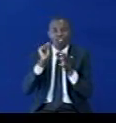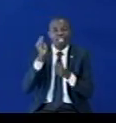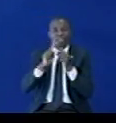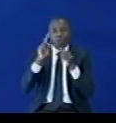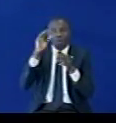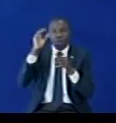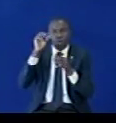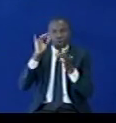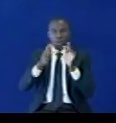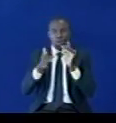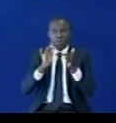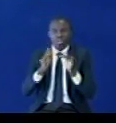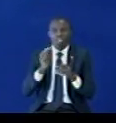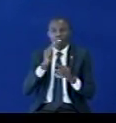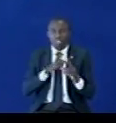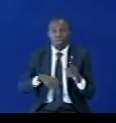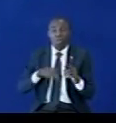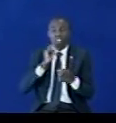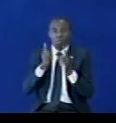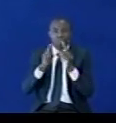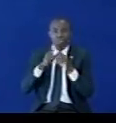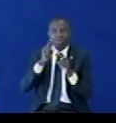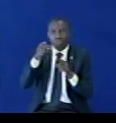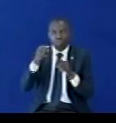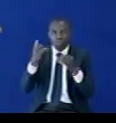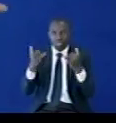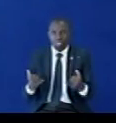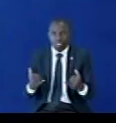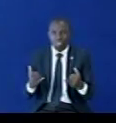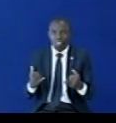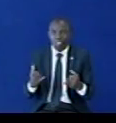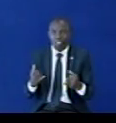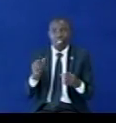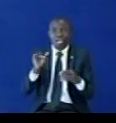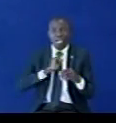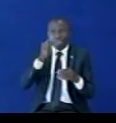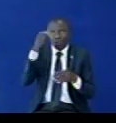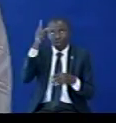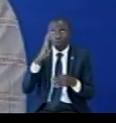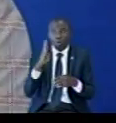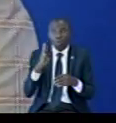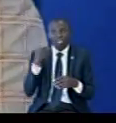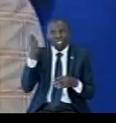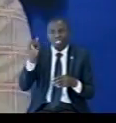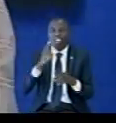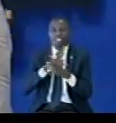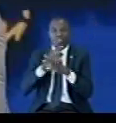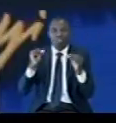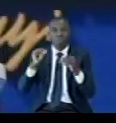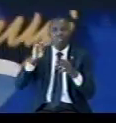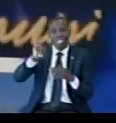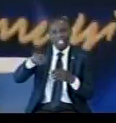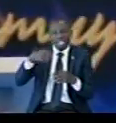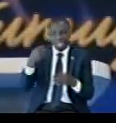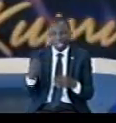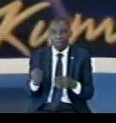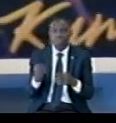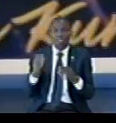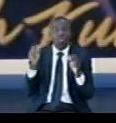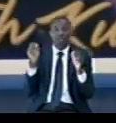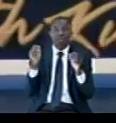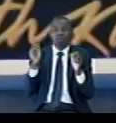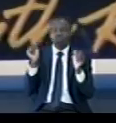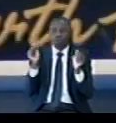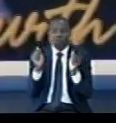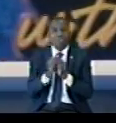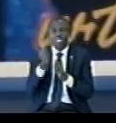Lord is speaking to you tonight. And he says, I am God, and there is none else with any